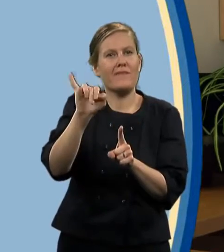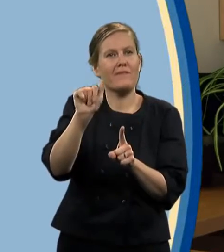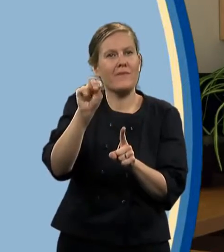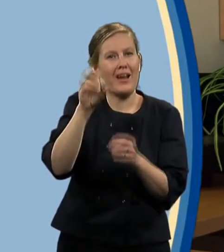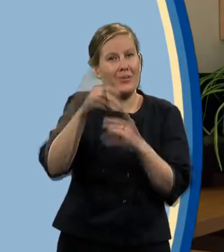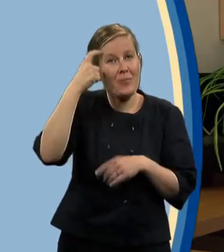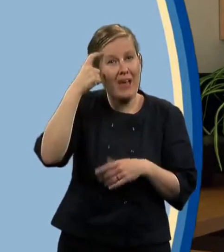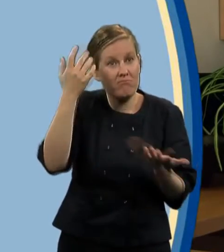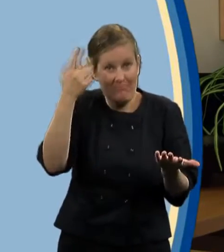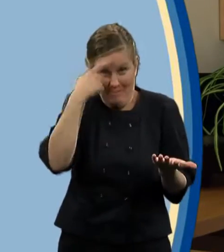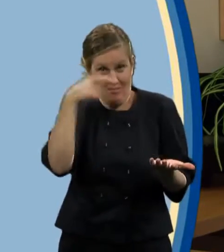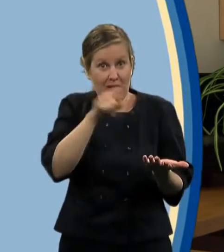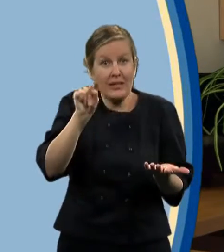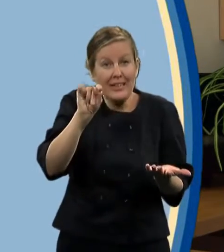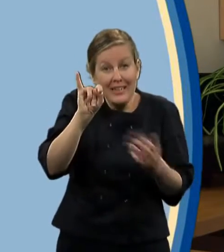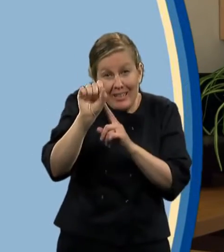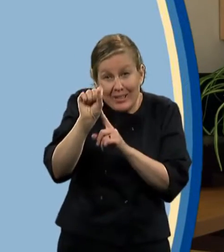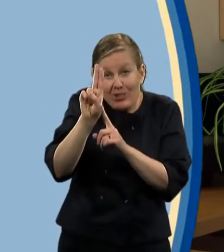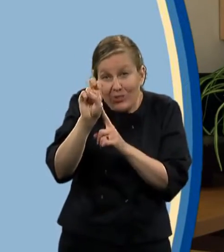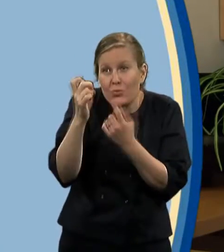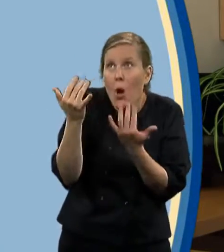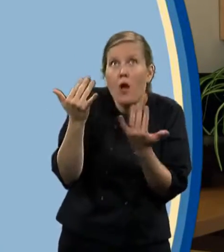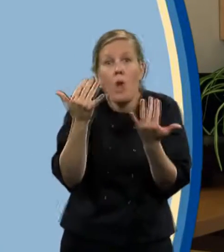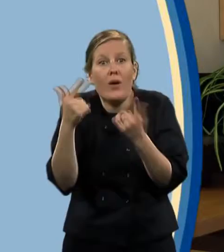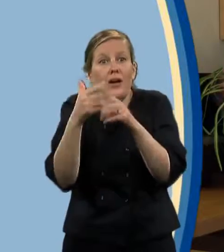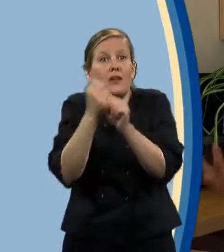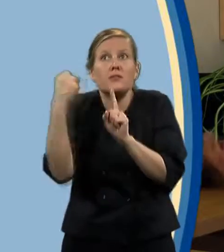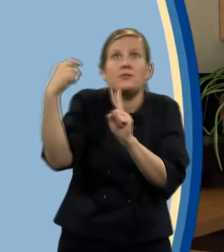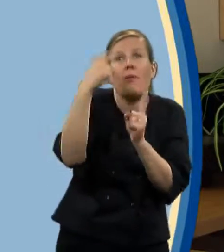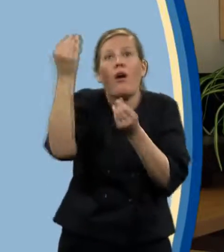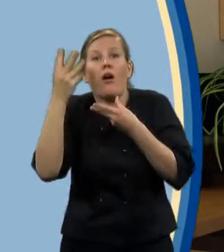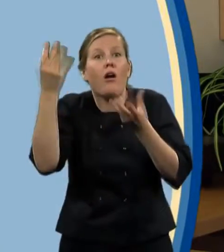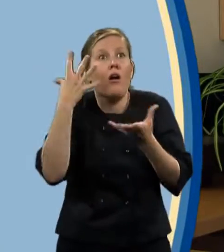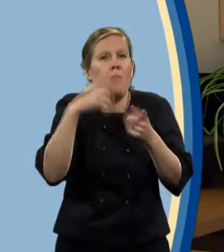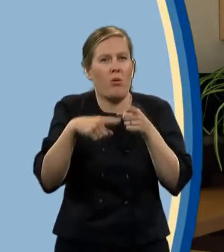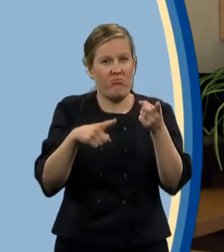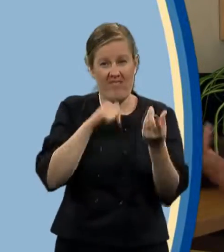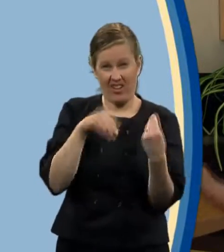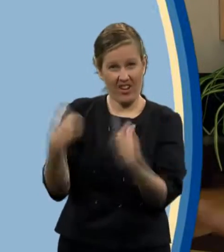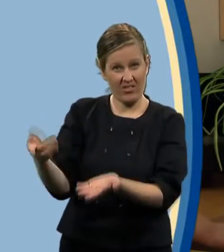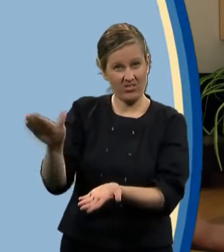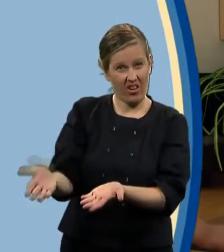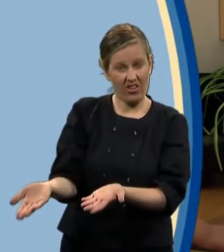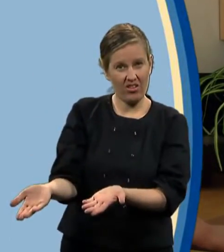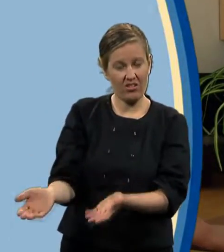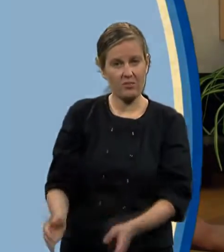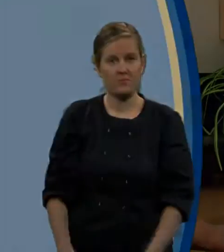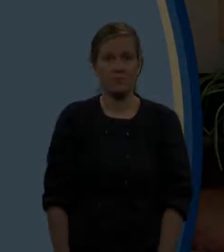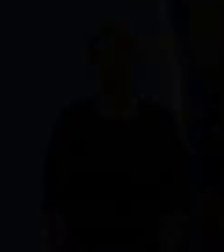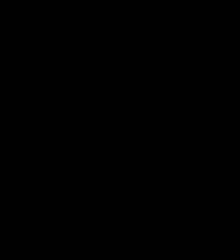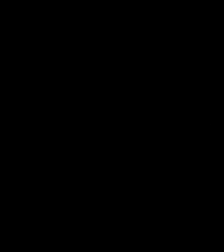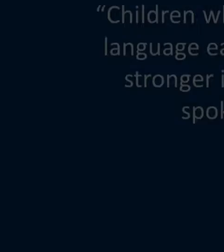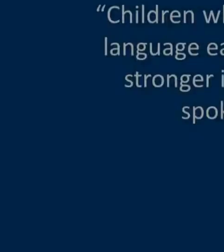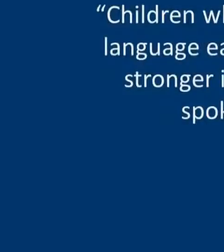will create deviance in that brain tissue that is sitting there waiting and ready to receive that information, but you didn't give it to the child.